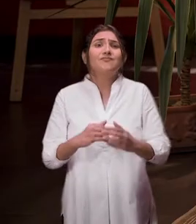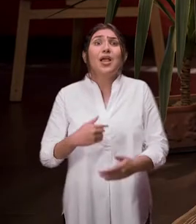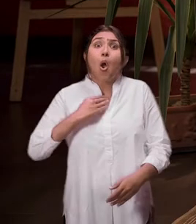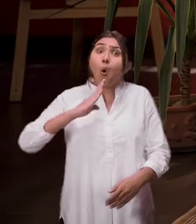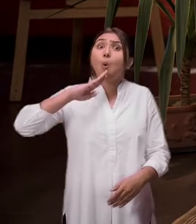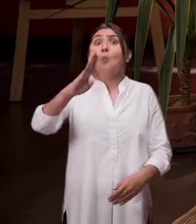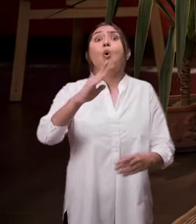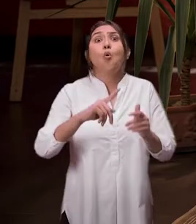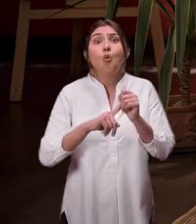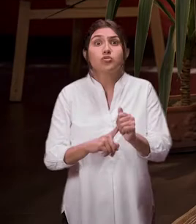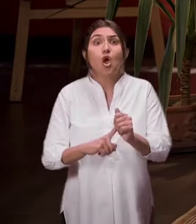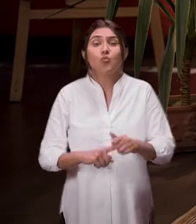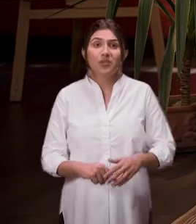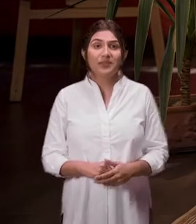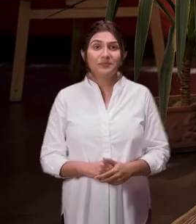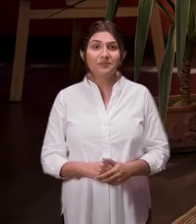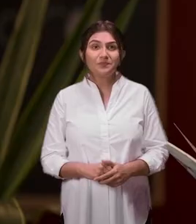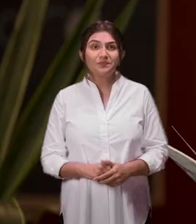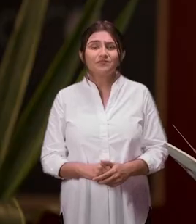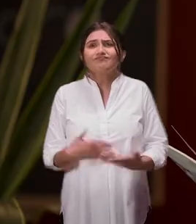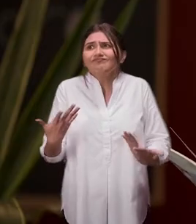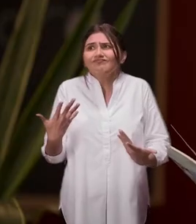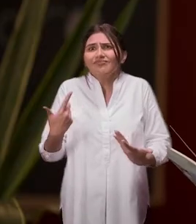wasn't enough. Someone needed to speak out.